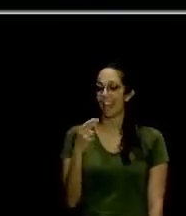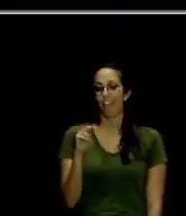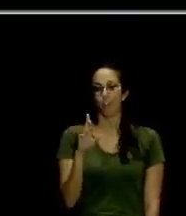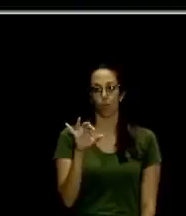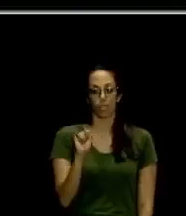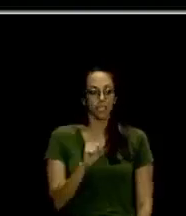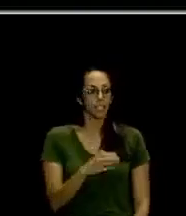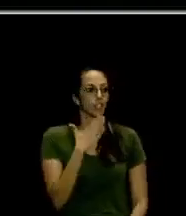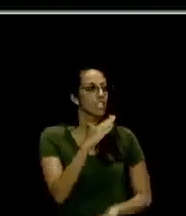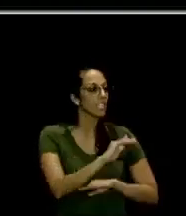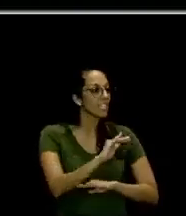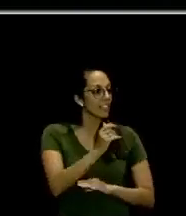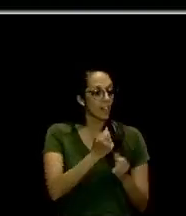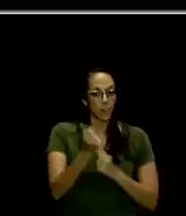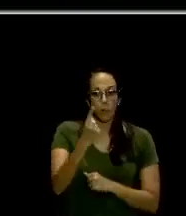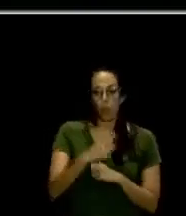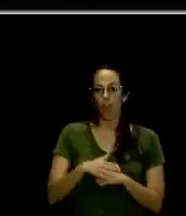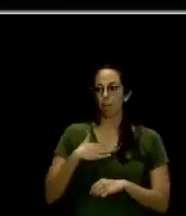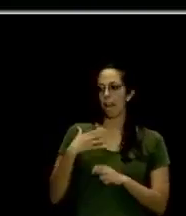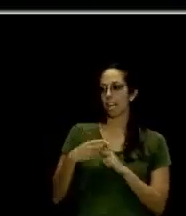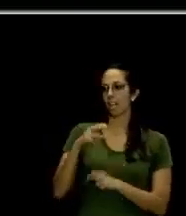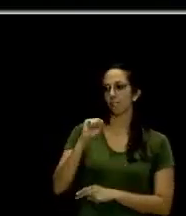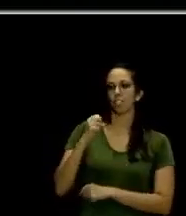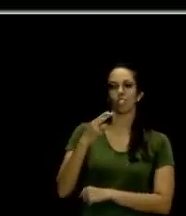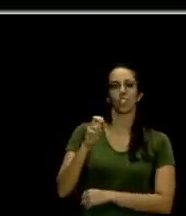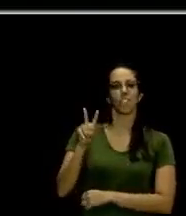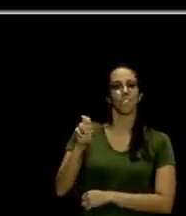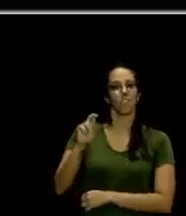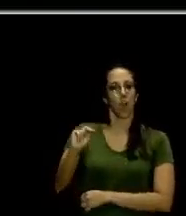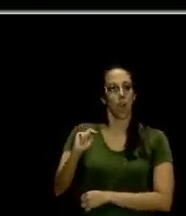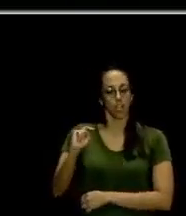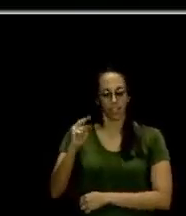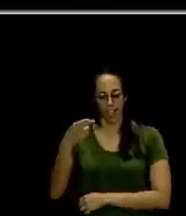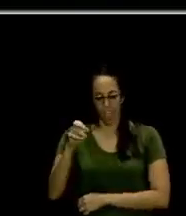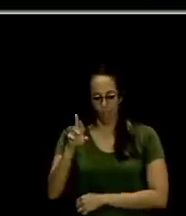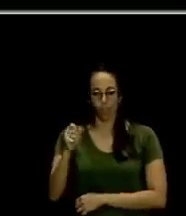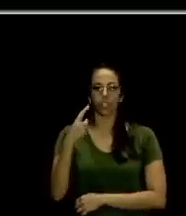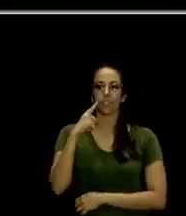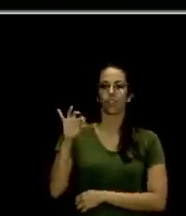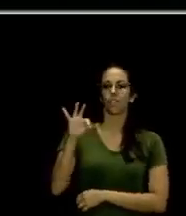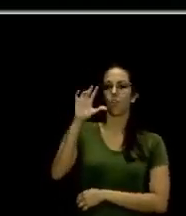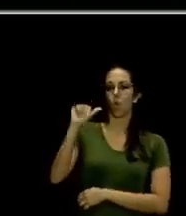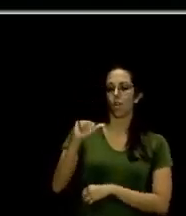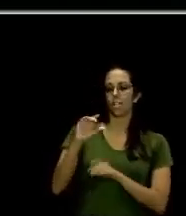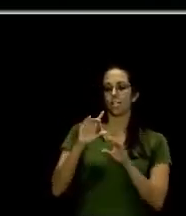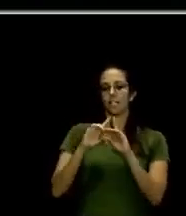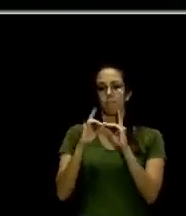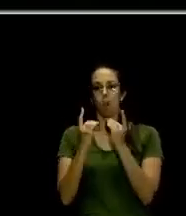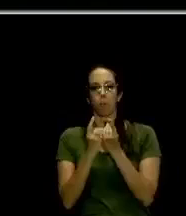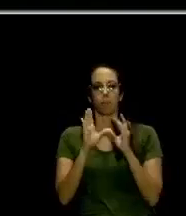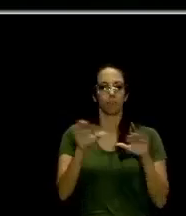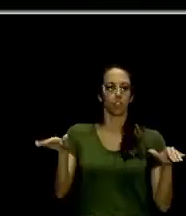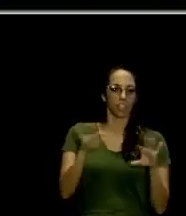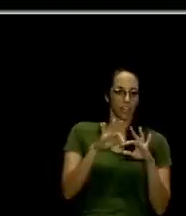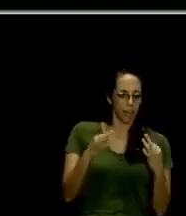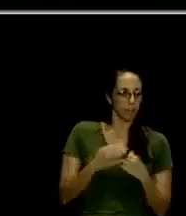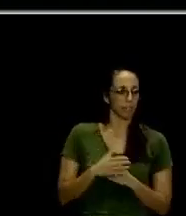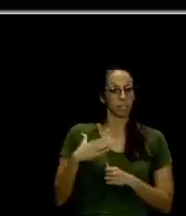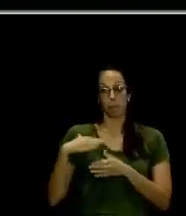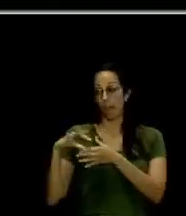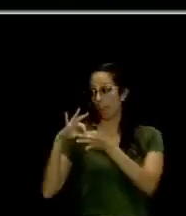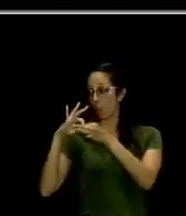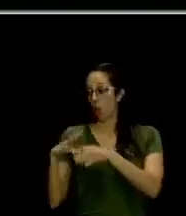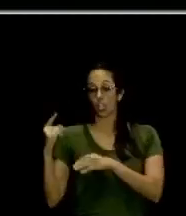Good evening, everyone. My name is Siobhan Harris, and I'm Secretary of the Florida Department of Children and Families. My colleagues have set the